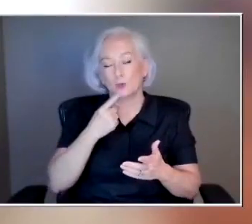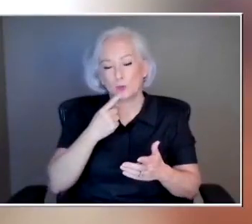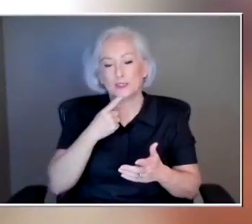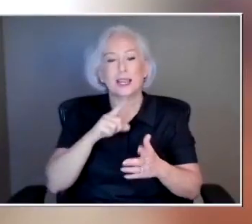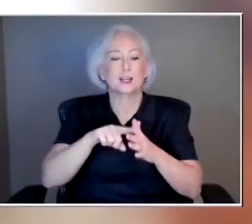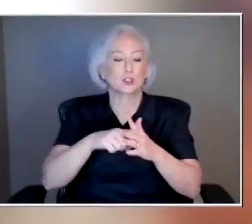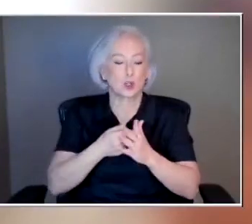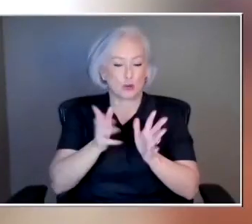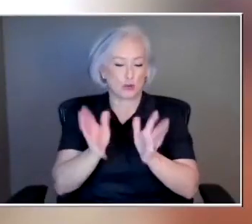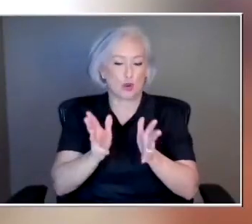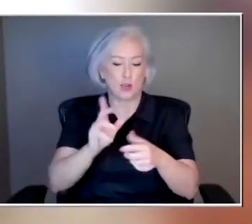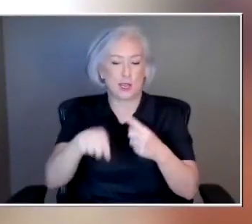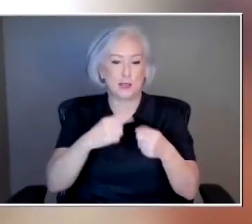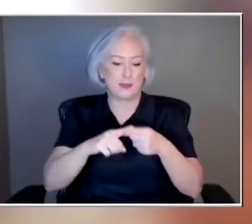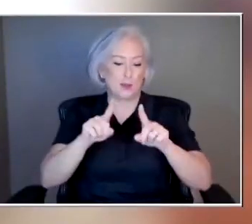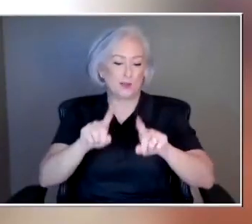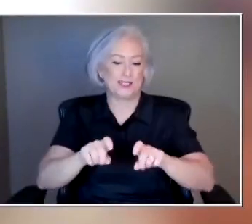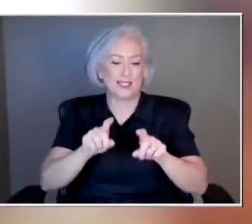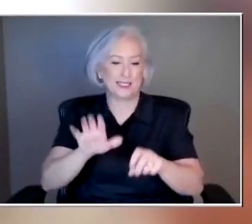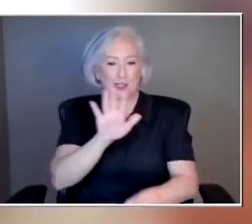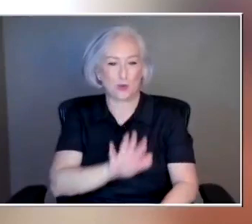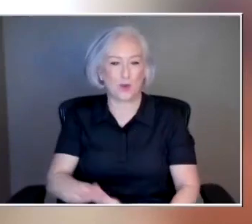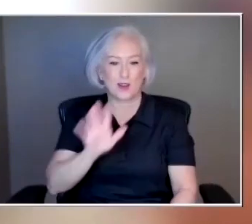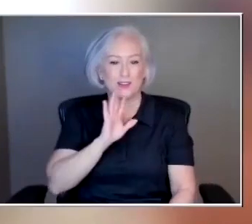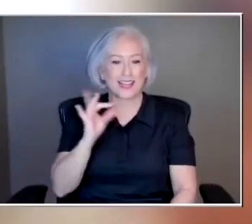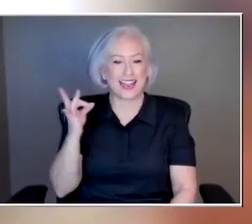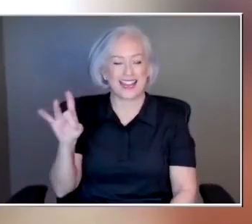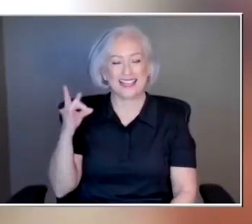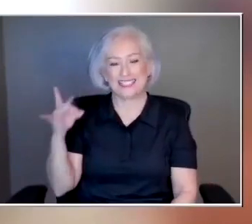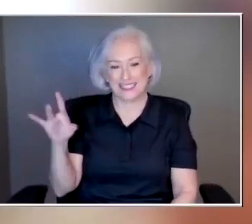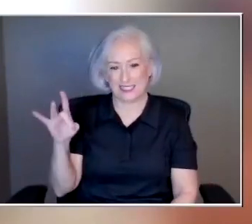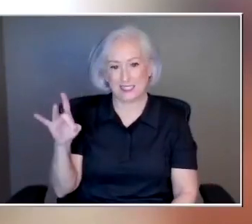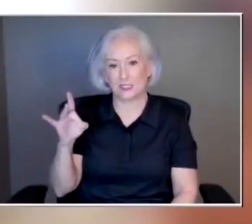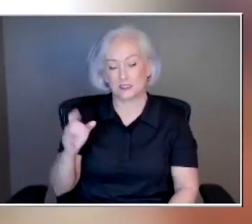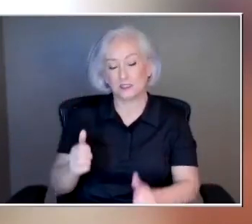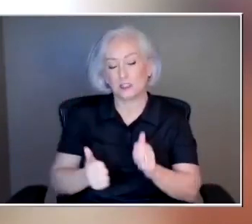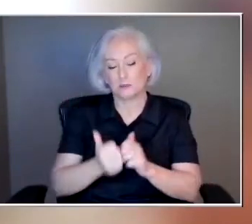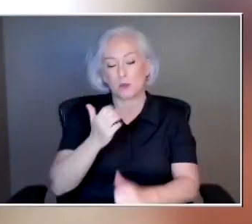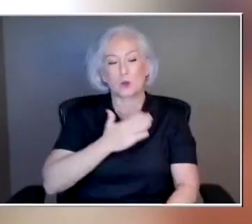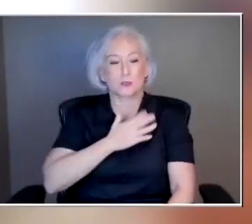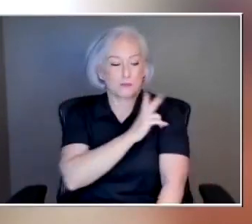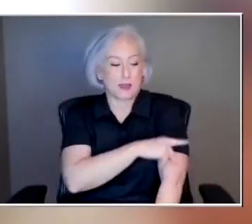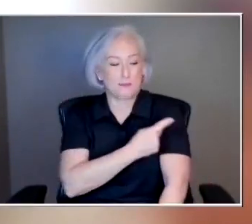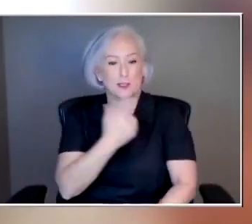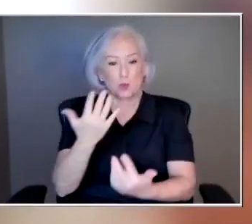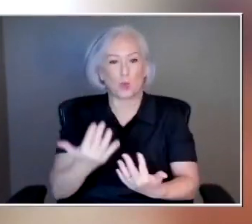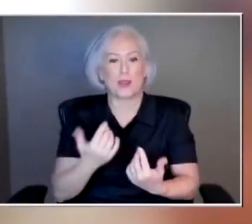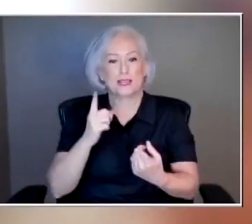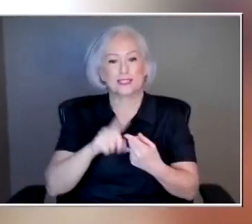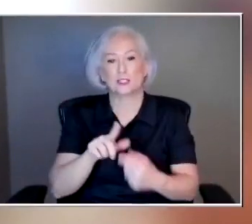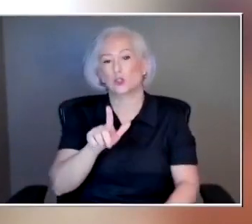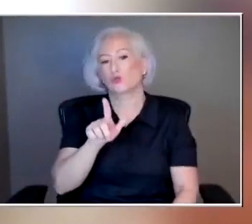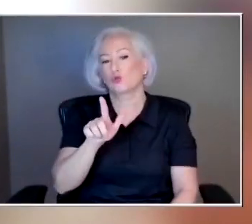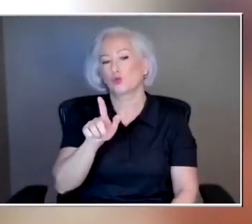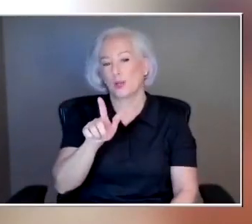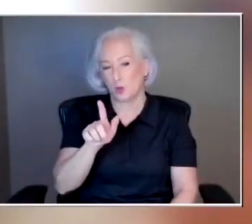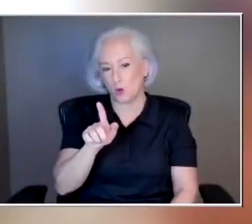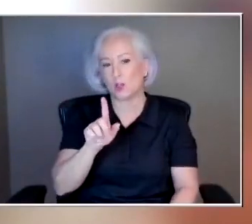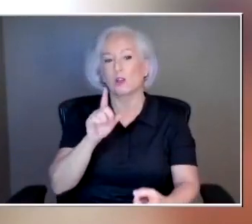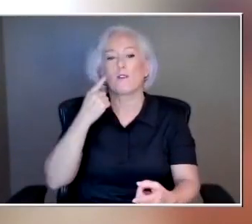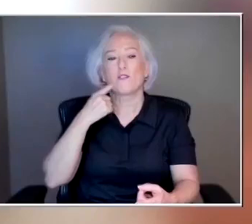tested, and often I see most of my patients' children waiting till about 21 to actually get